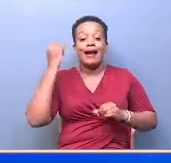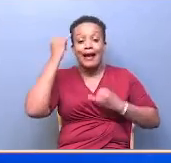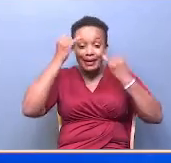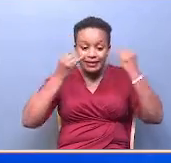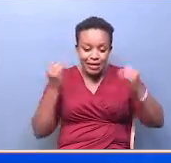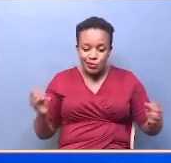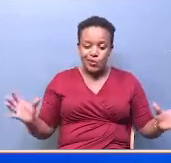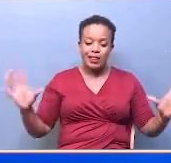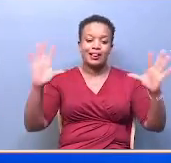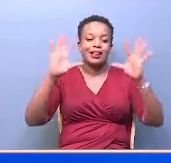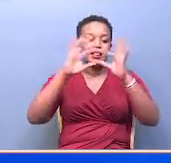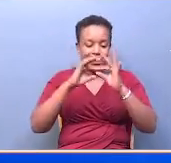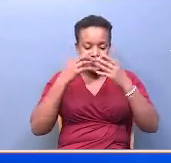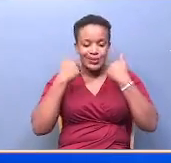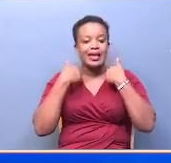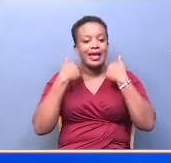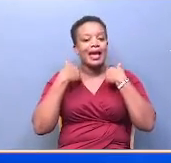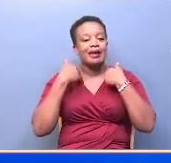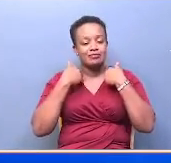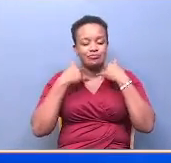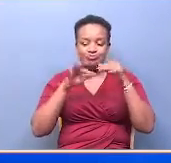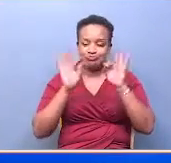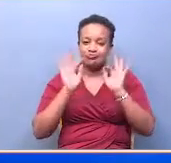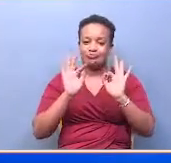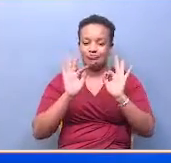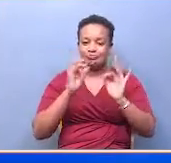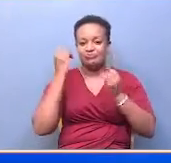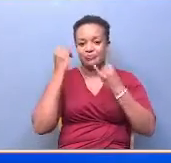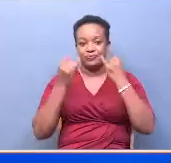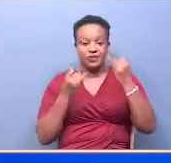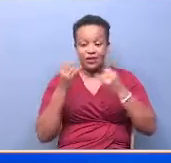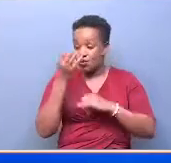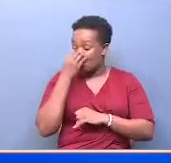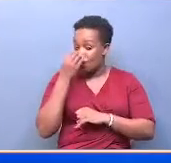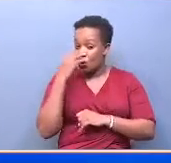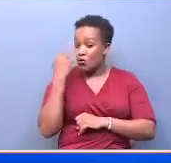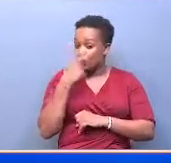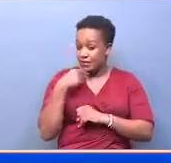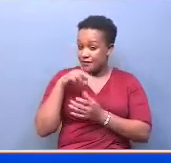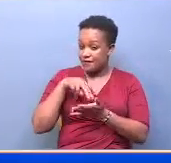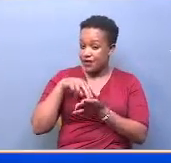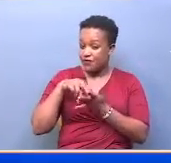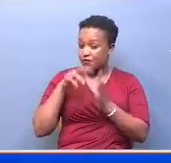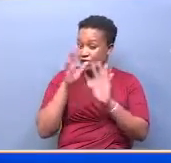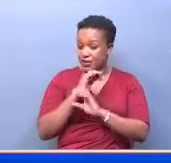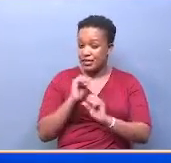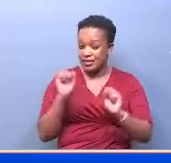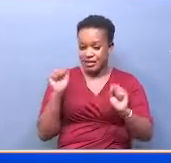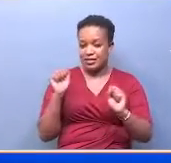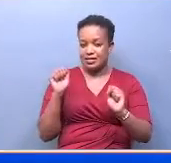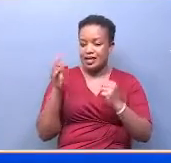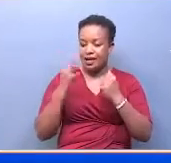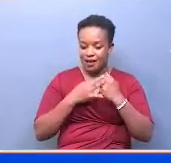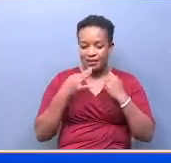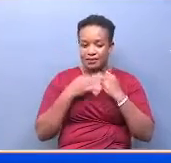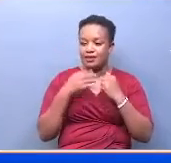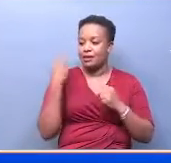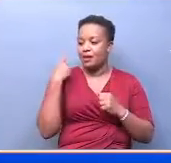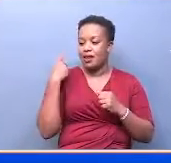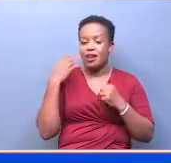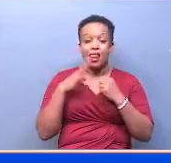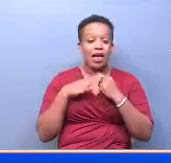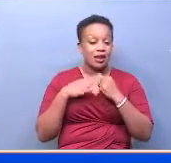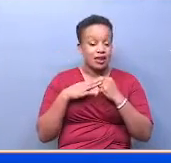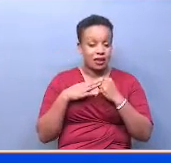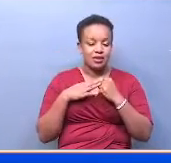ambayo inatoshana na watu wa Kiambu County. Ruto, who is running for the presidency in the August 9th general election, said the